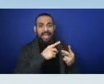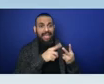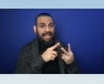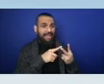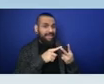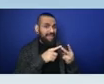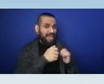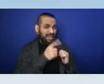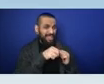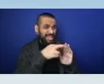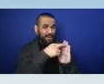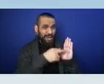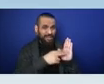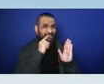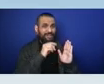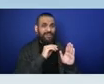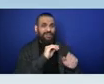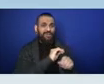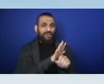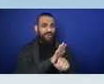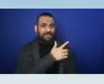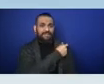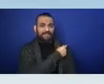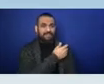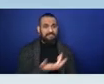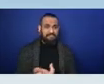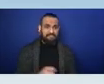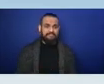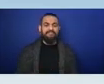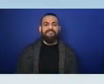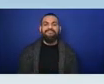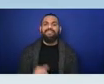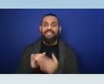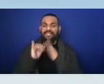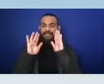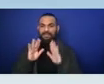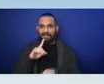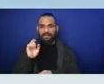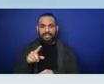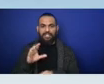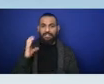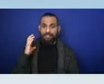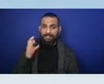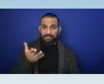internet. So how do they access